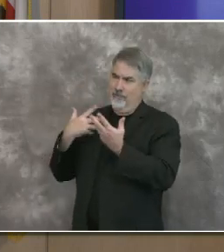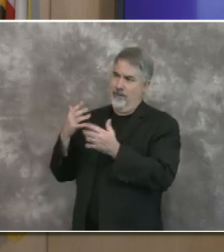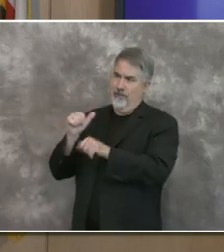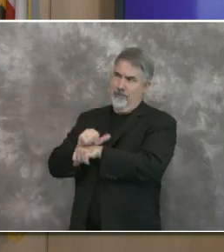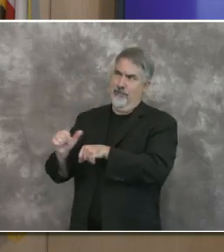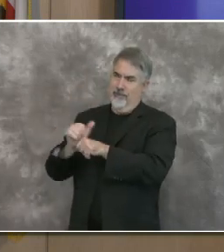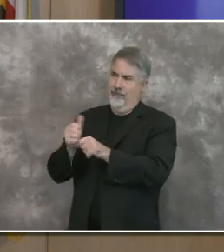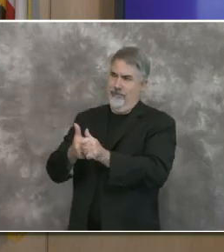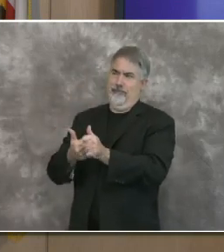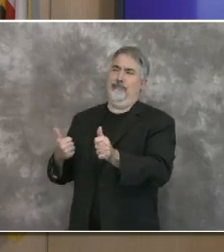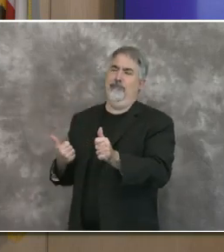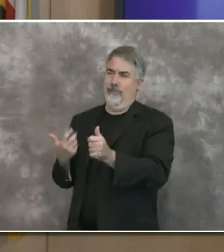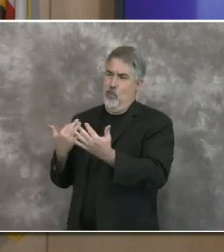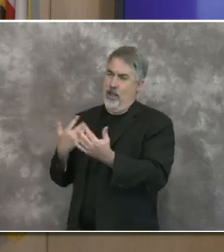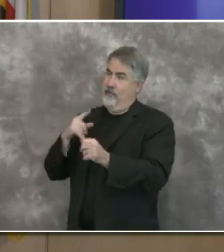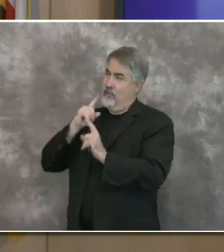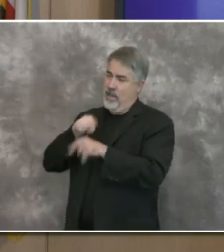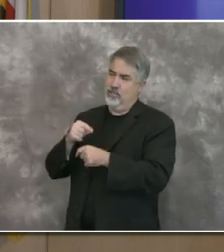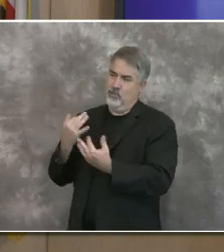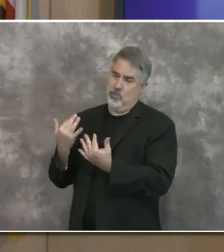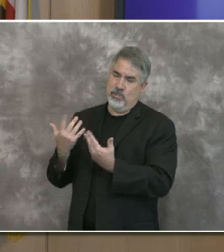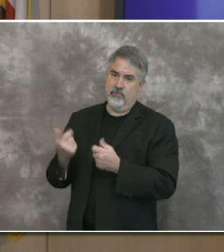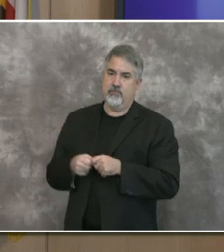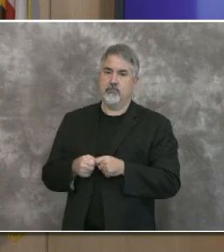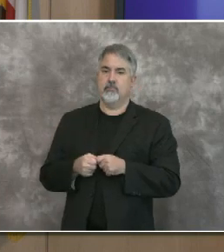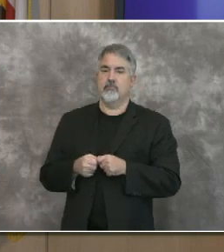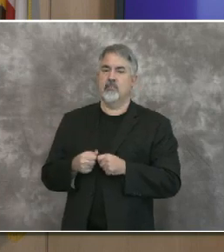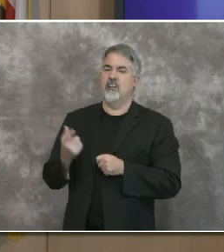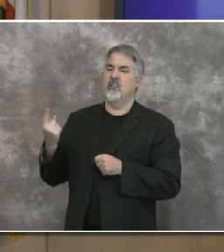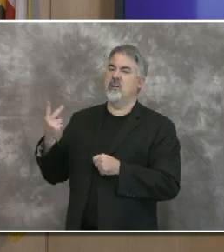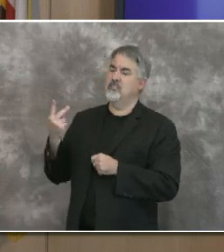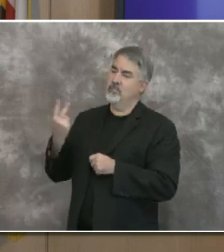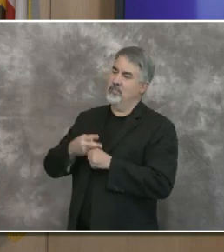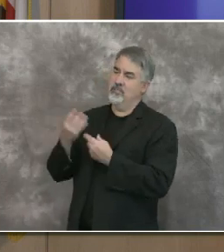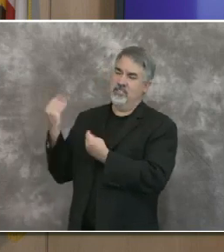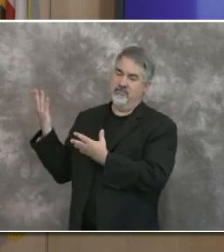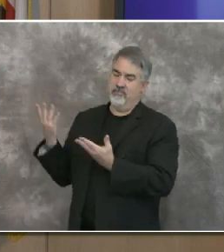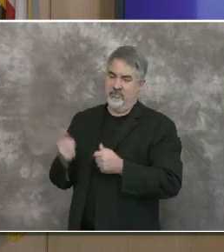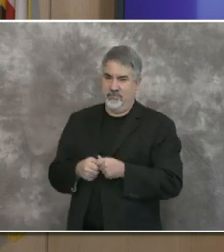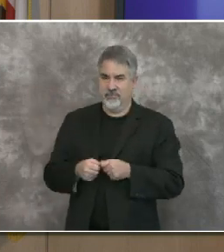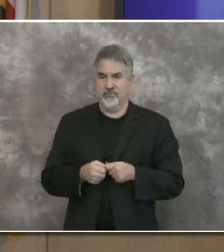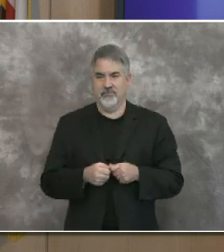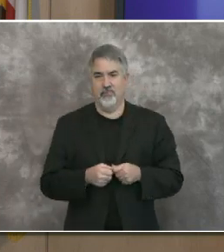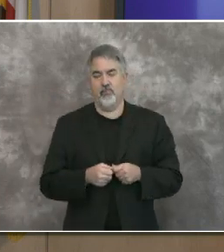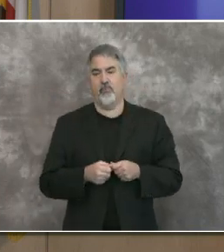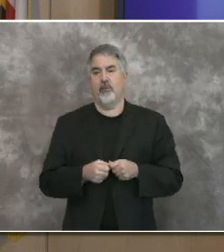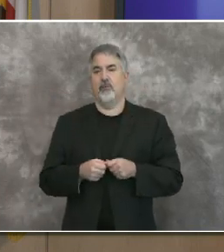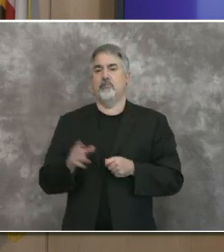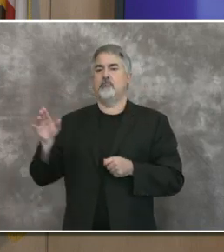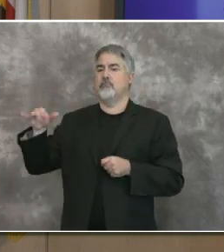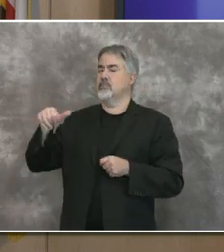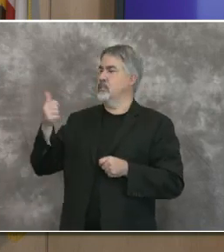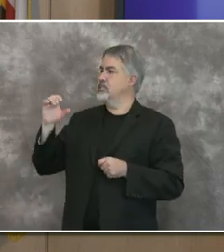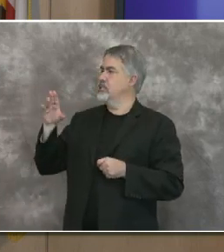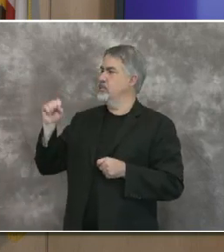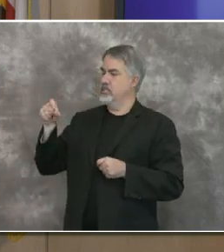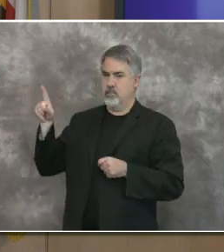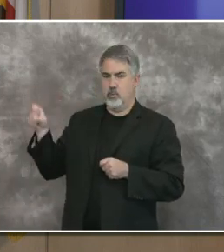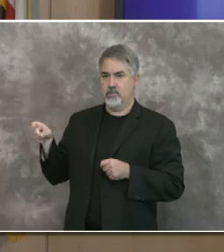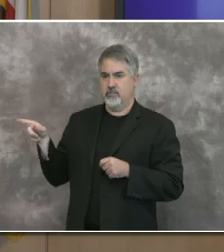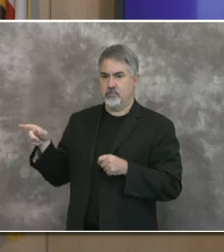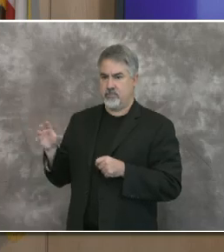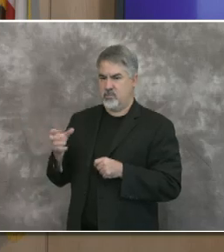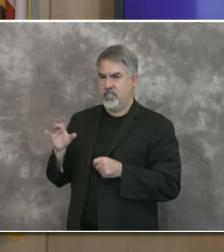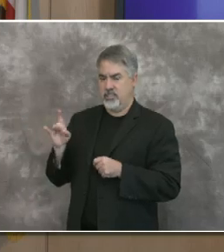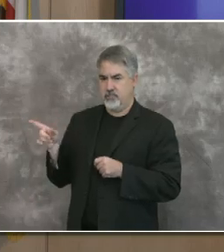Next question. Yes, this one is from Lamore Abrams, from CBS 8, wondering,